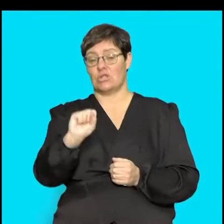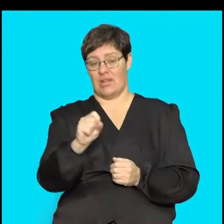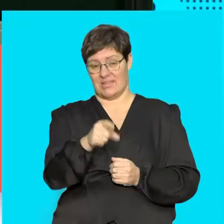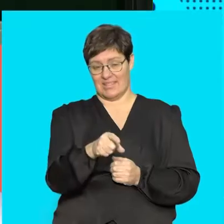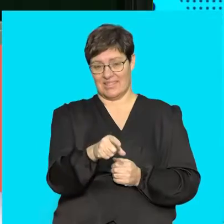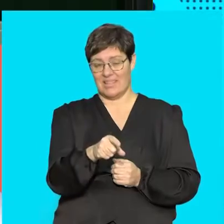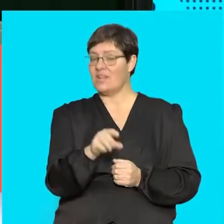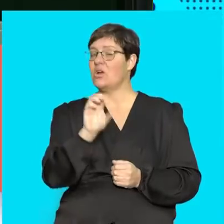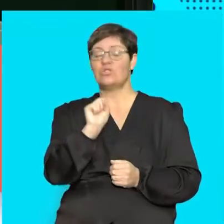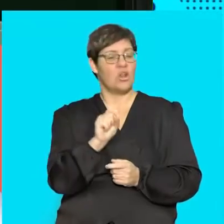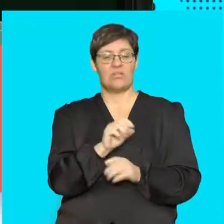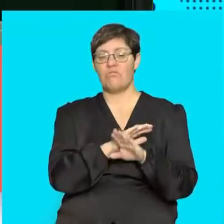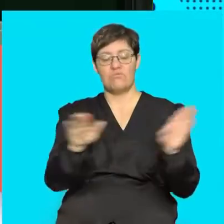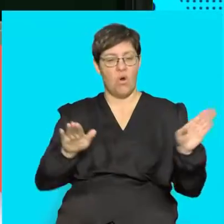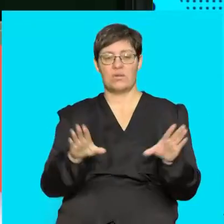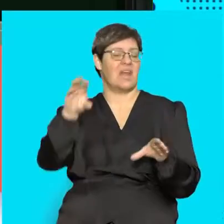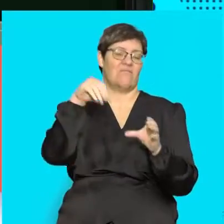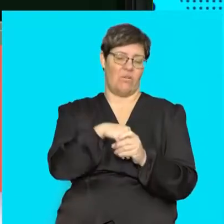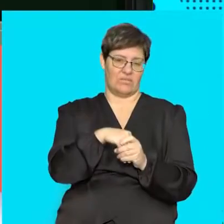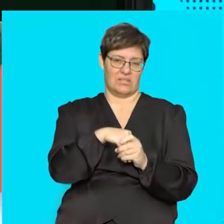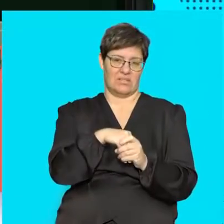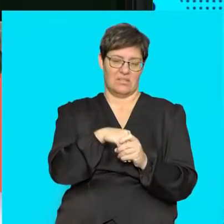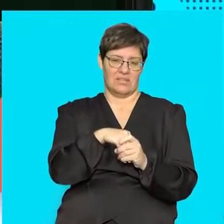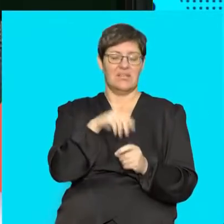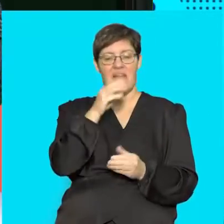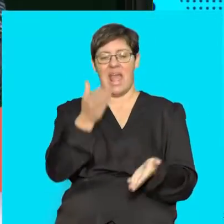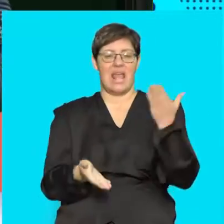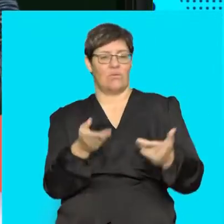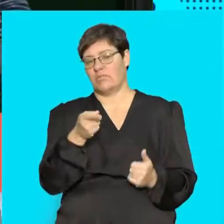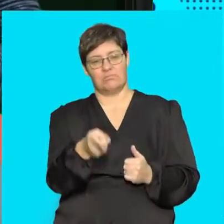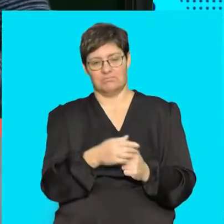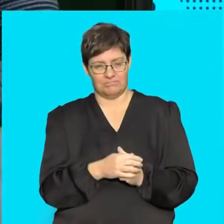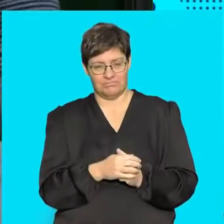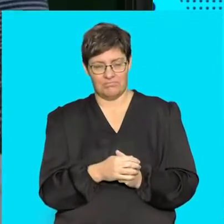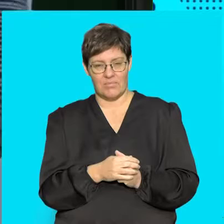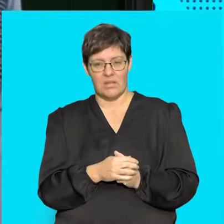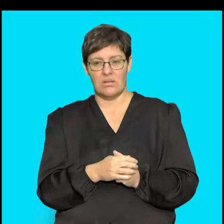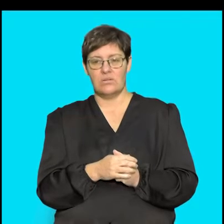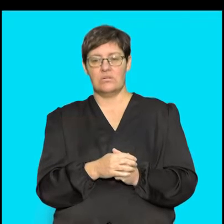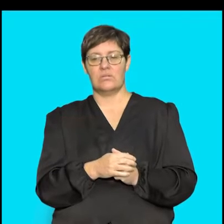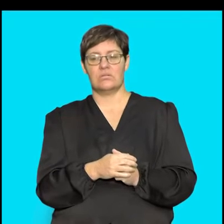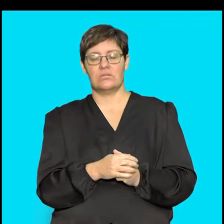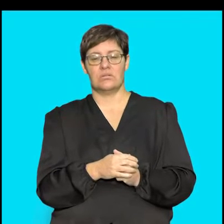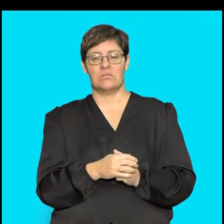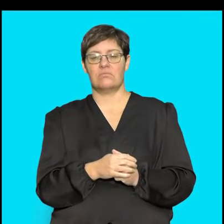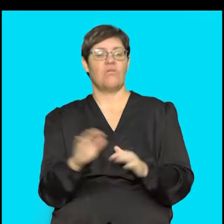solid, and a solid does not take part in this equilibrium, so it will not have